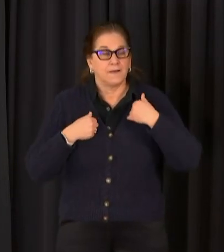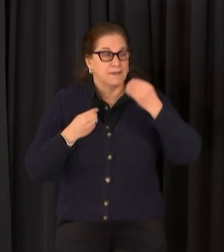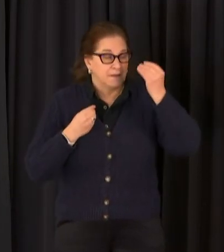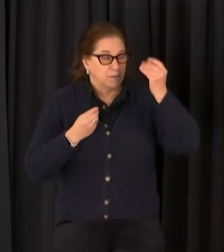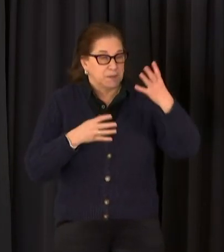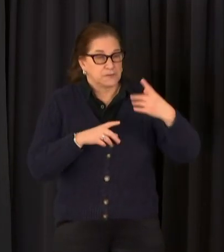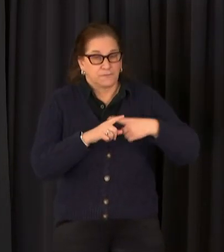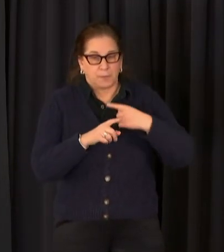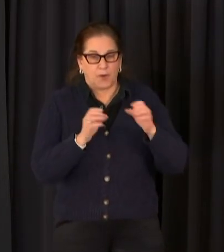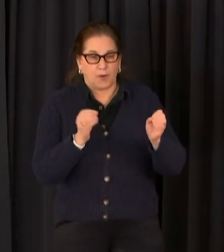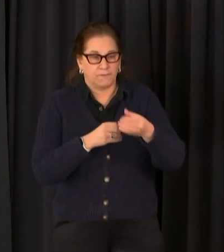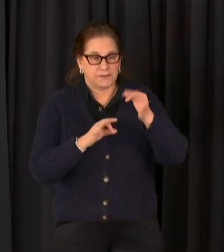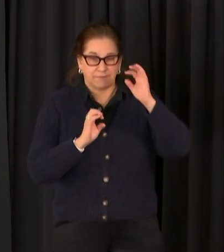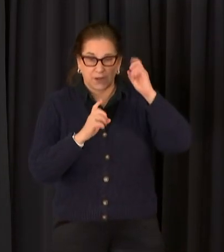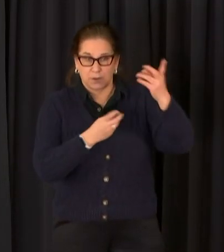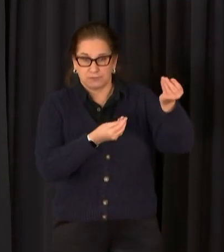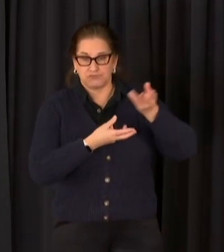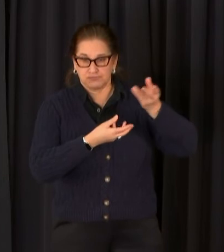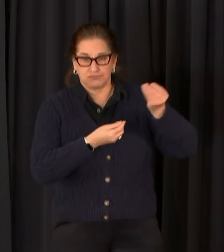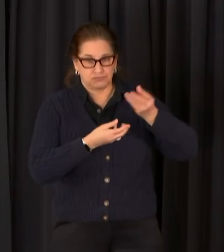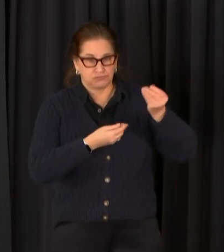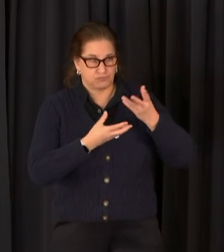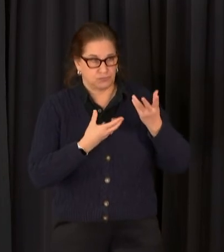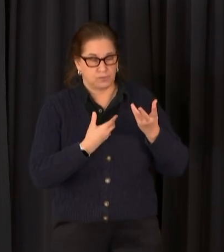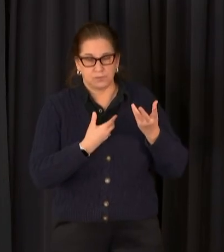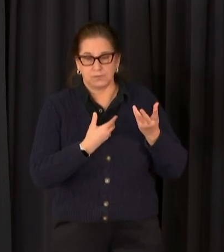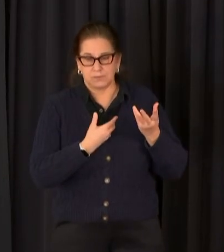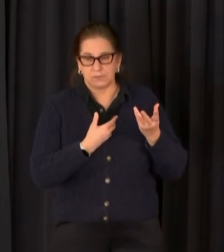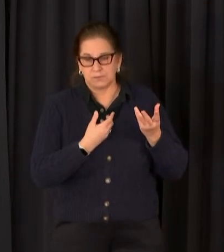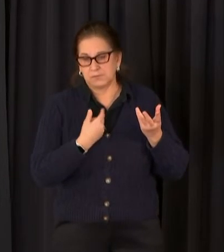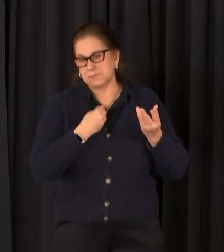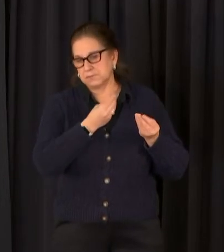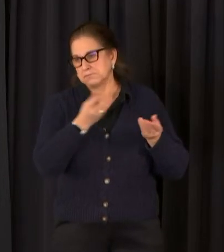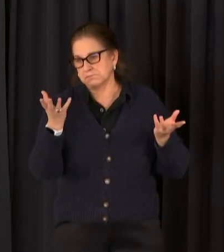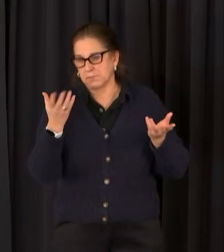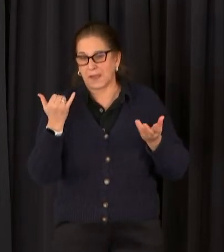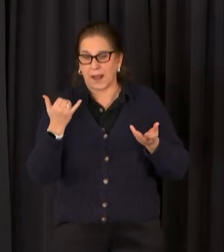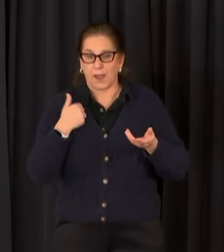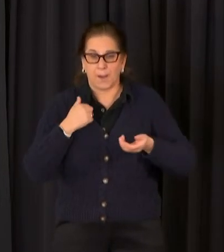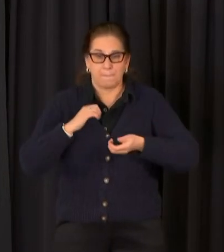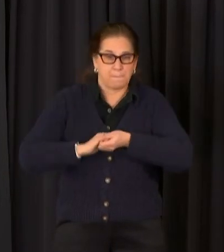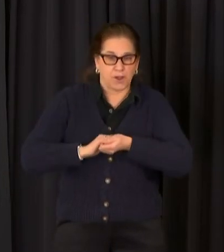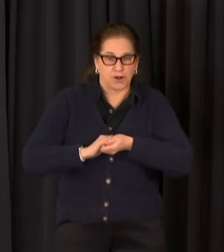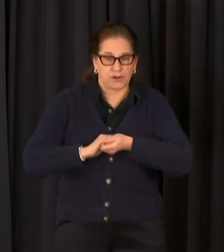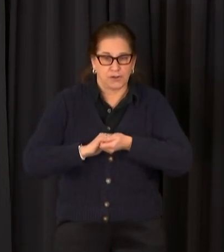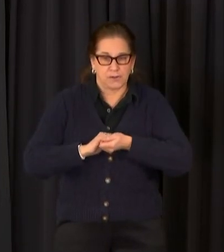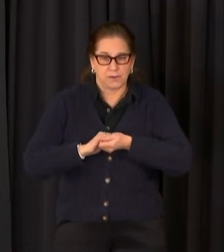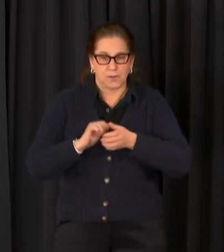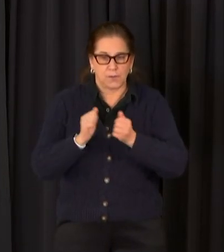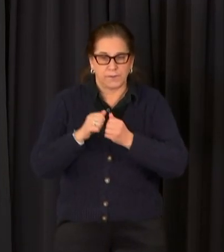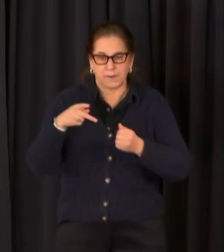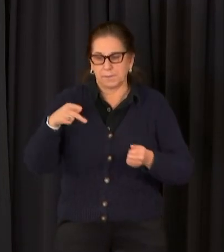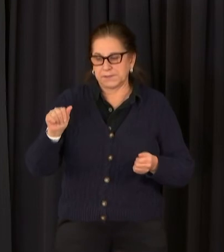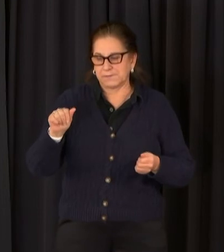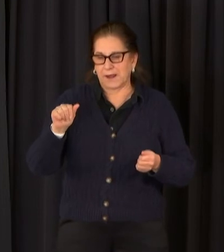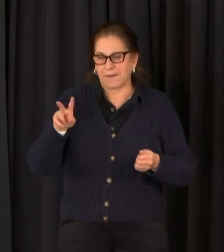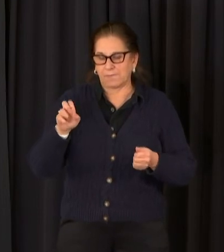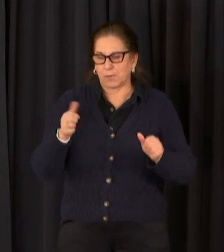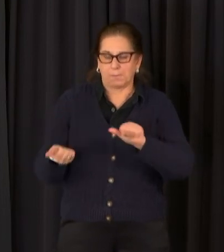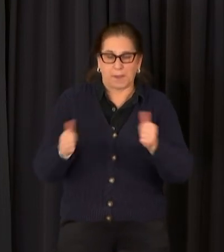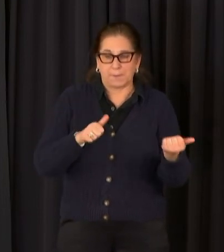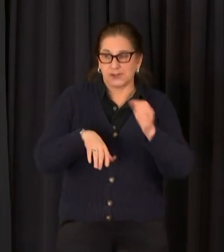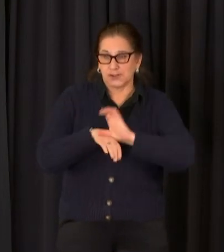also announced a pilot initiative with the Pennsylvania Avenue Baptist Church. This is a